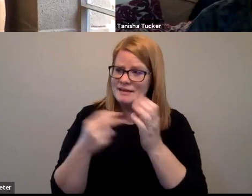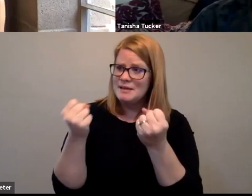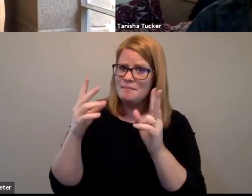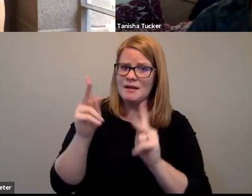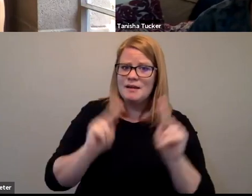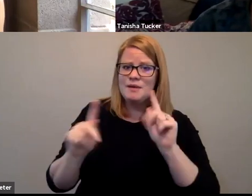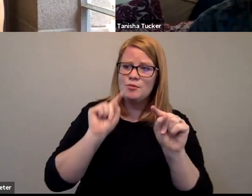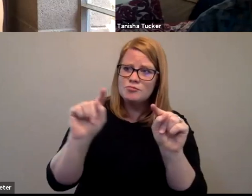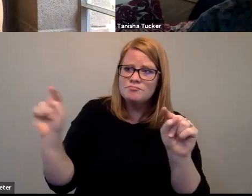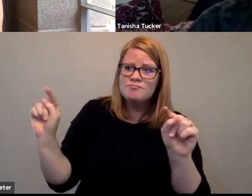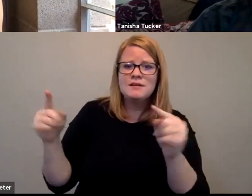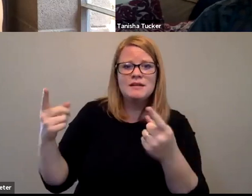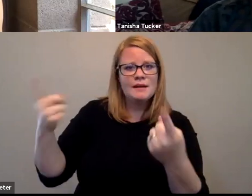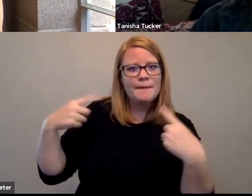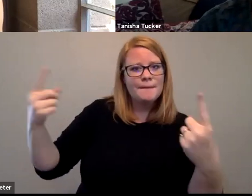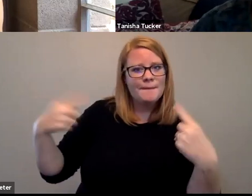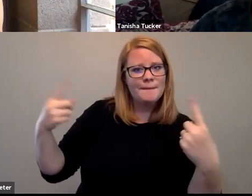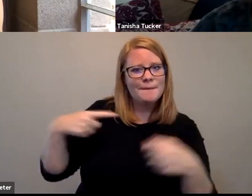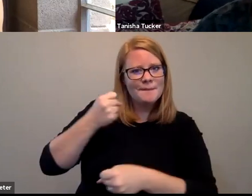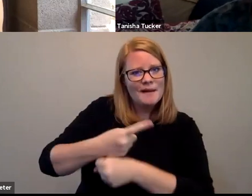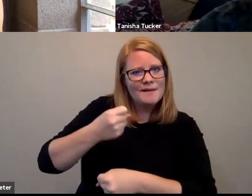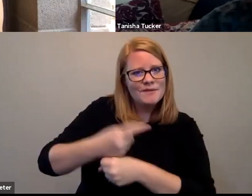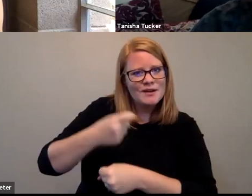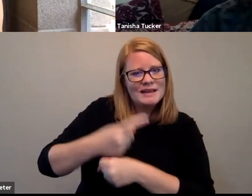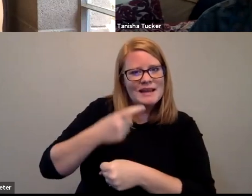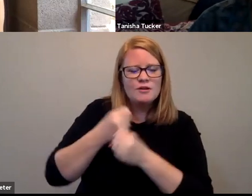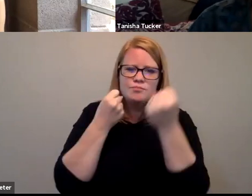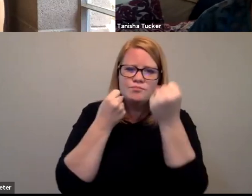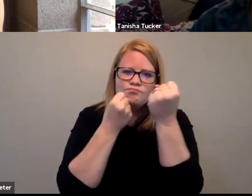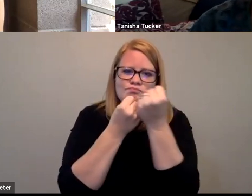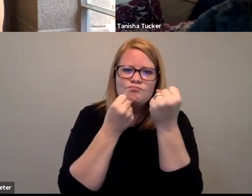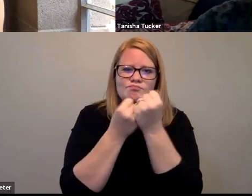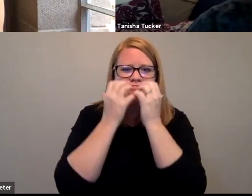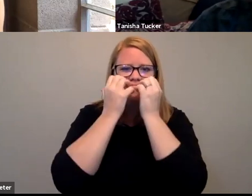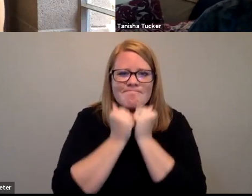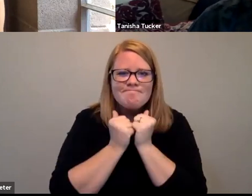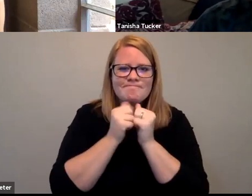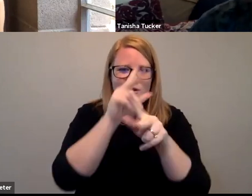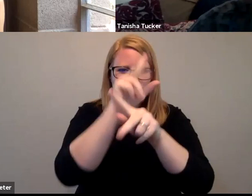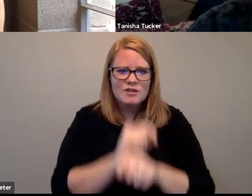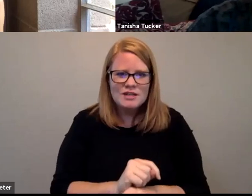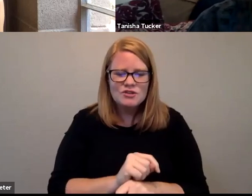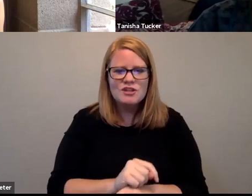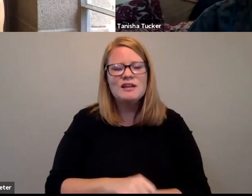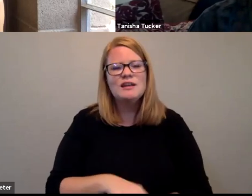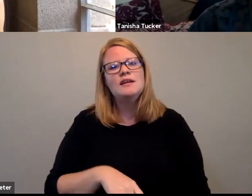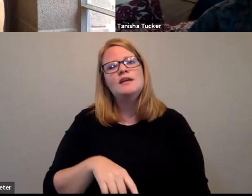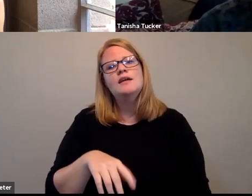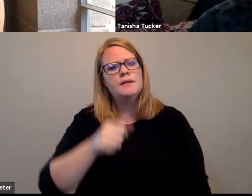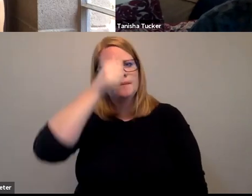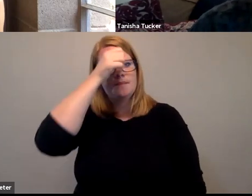they're there, they've came all these years. And, even Jesus, who, is from the Desert